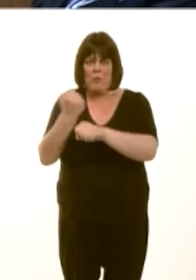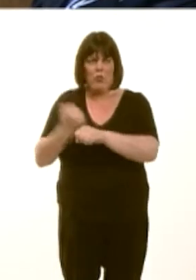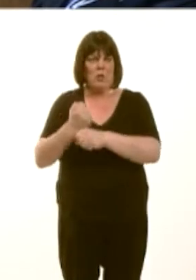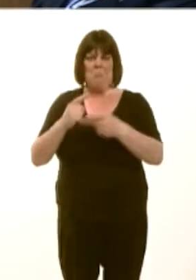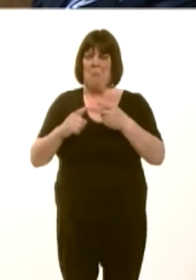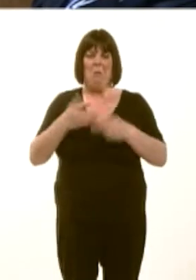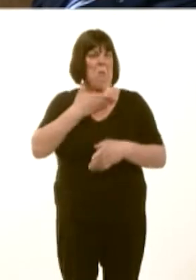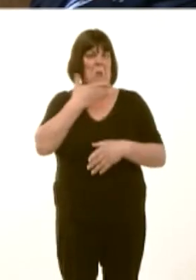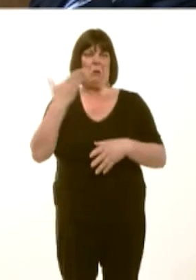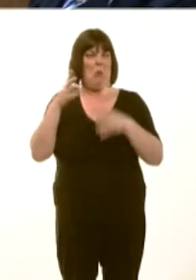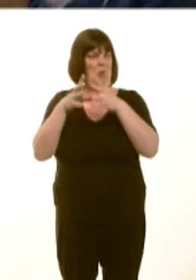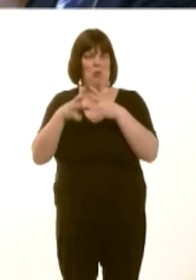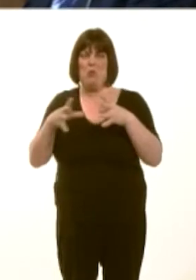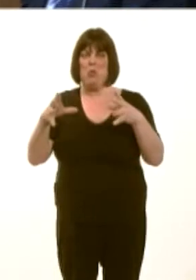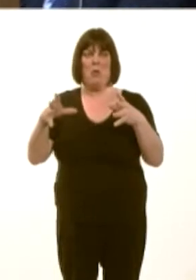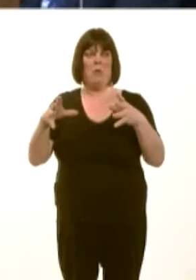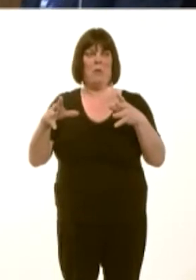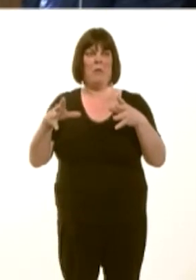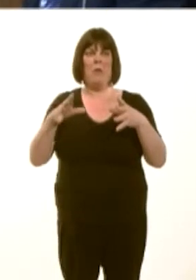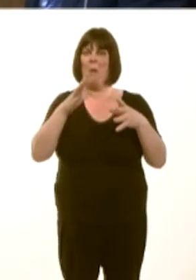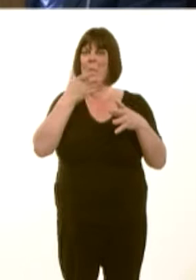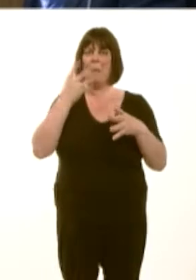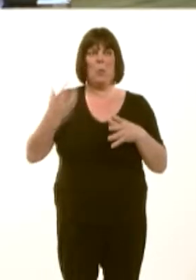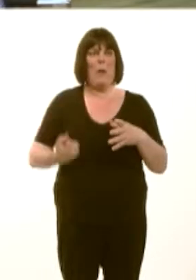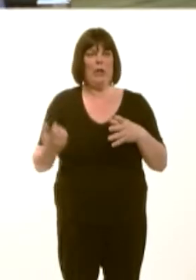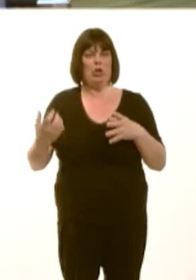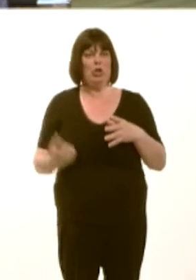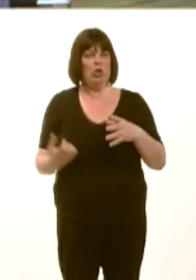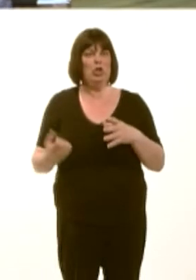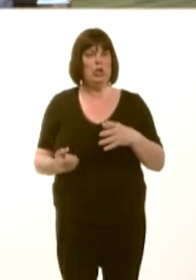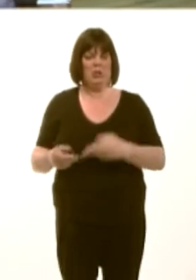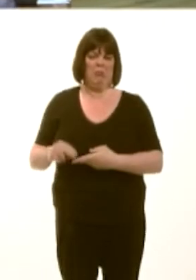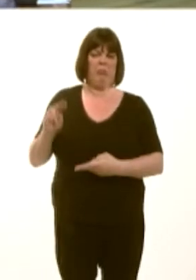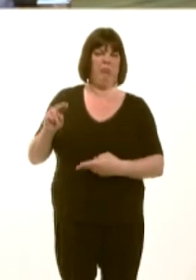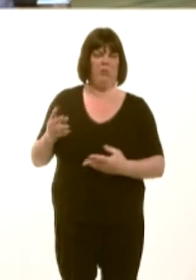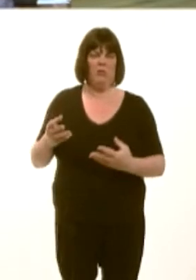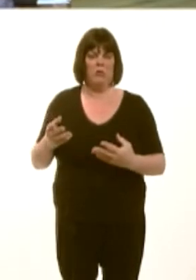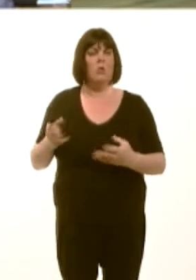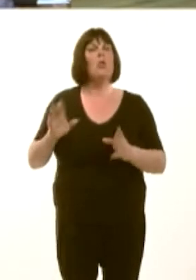no growth on people's earnings. So we know that the foundation,